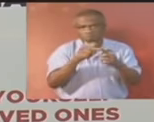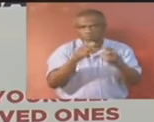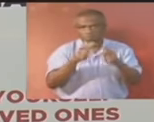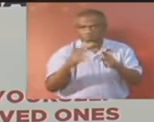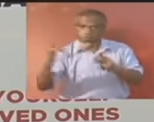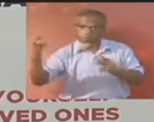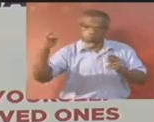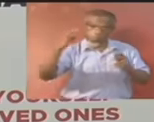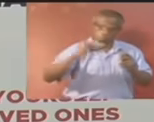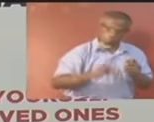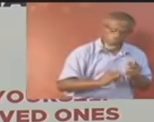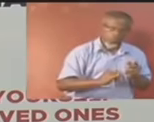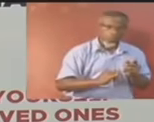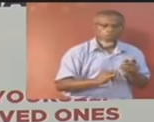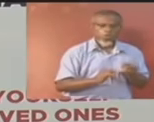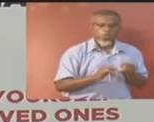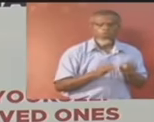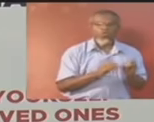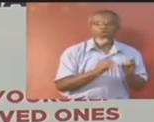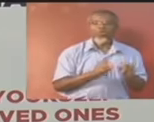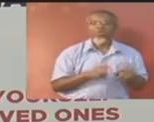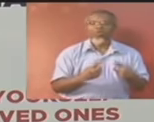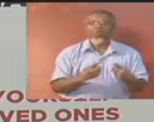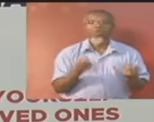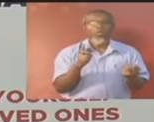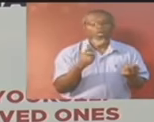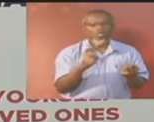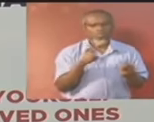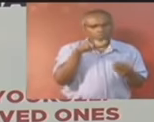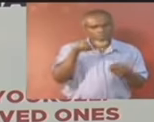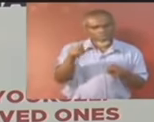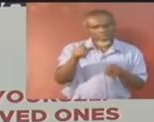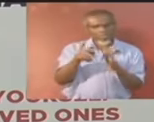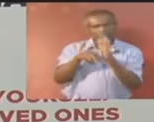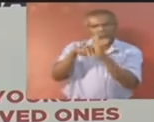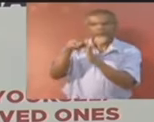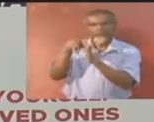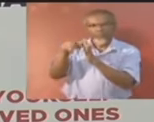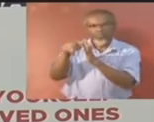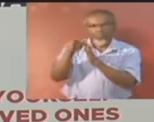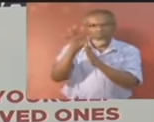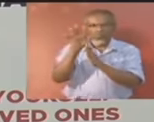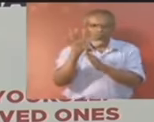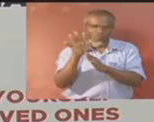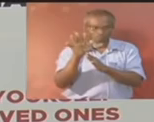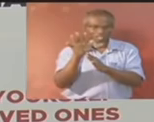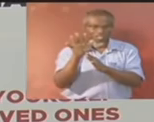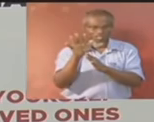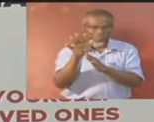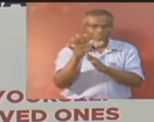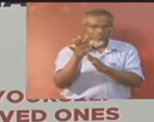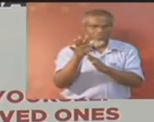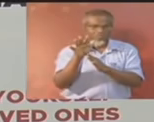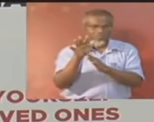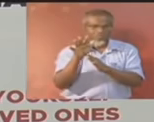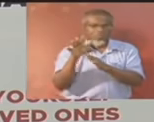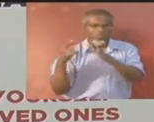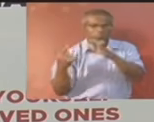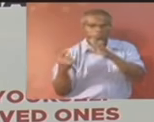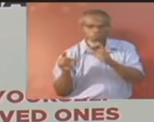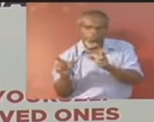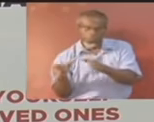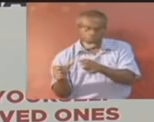group. We also have approximately 5 hotels that serve as quarantine facilities, that is, pre-mobilization